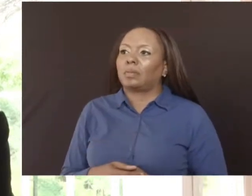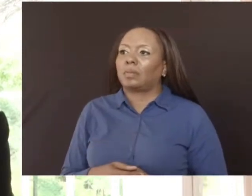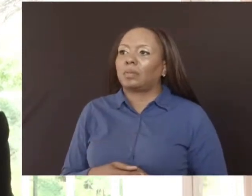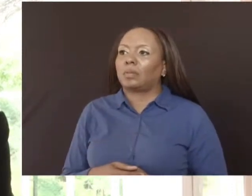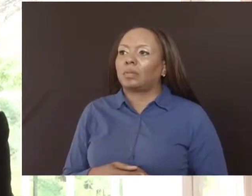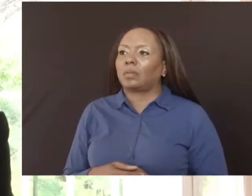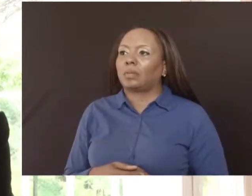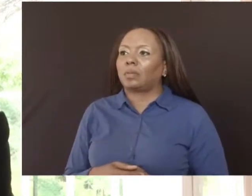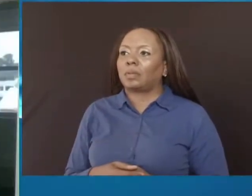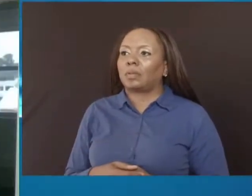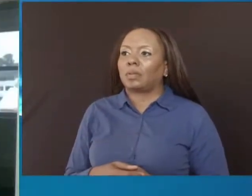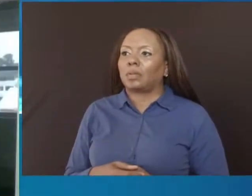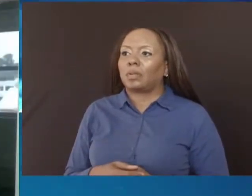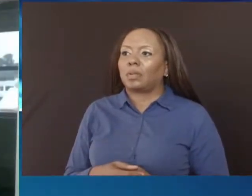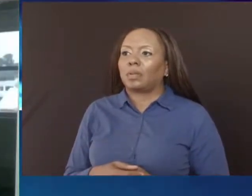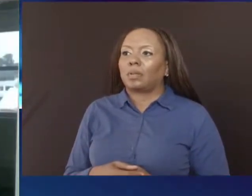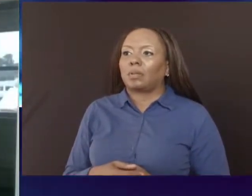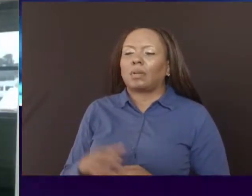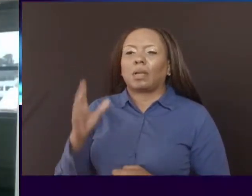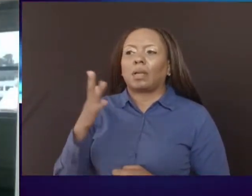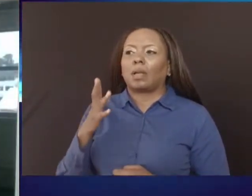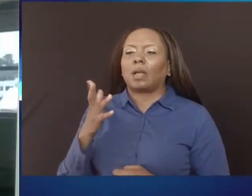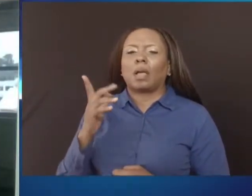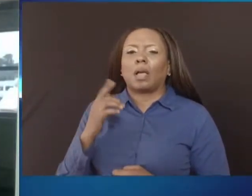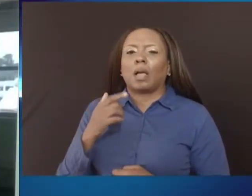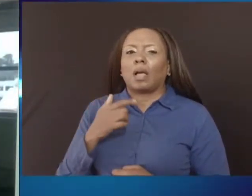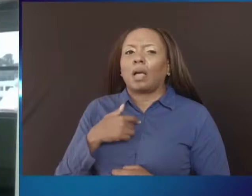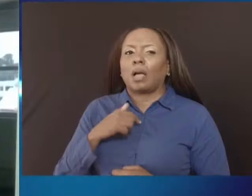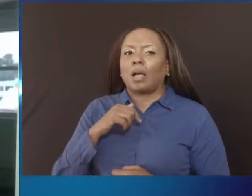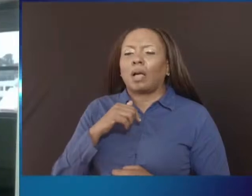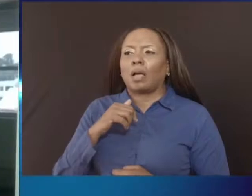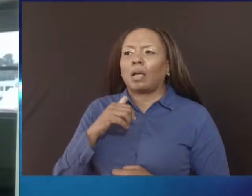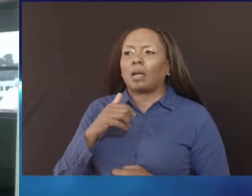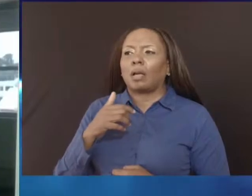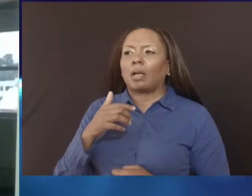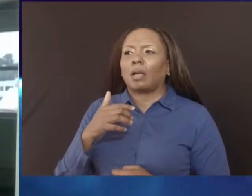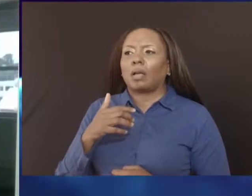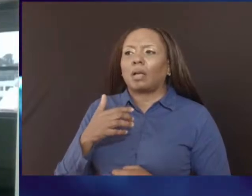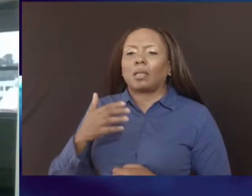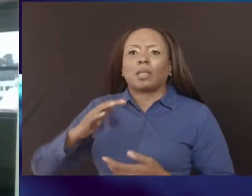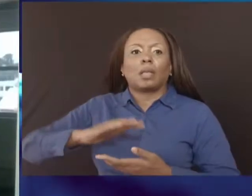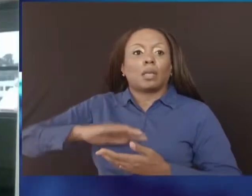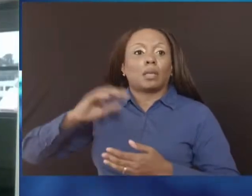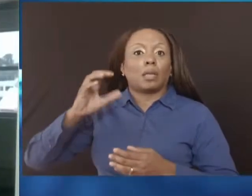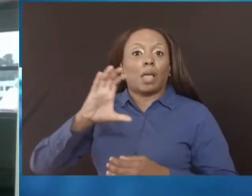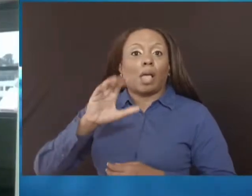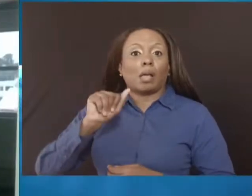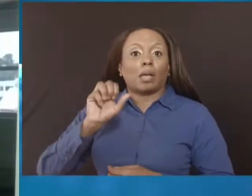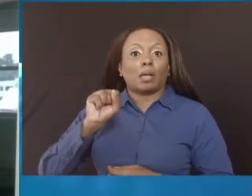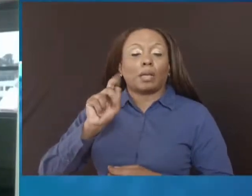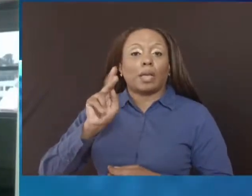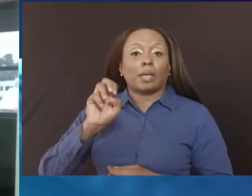quite get an answer to the part of that question. One, are open caskets allowed for